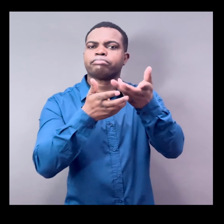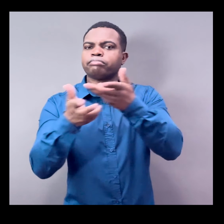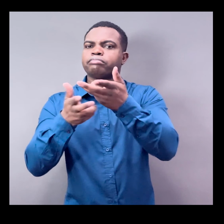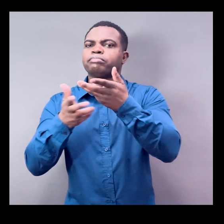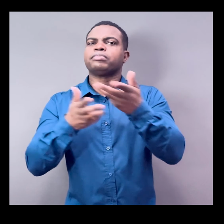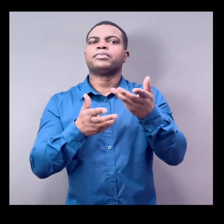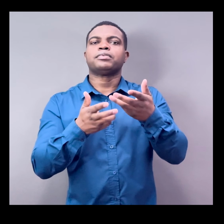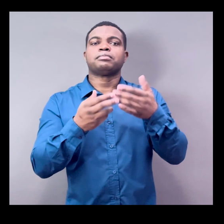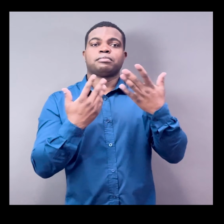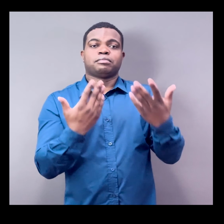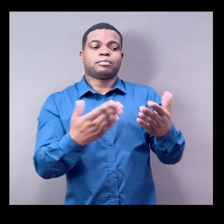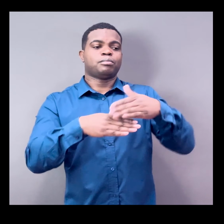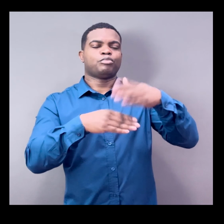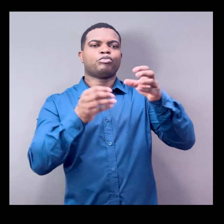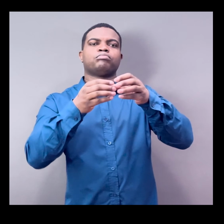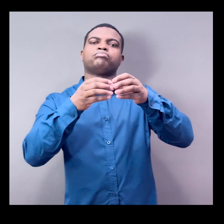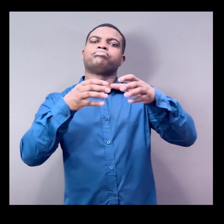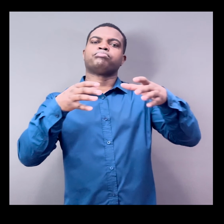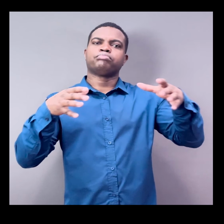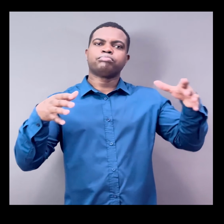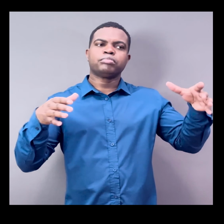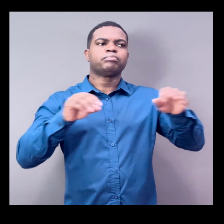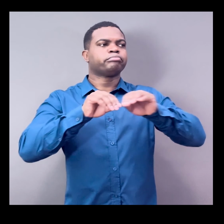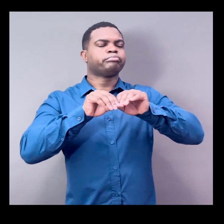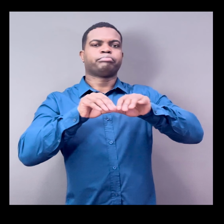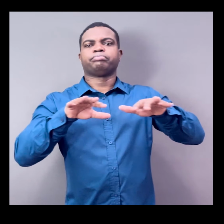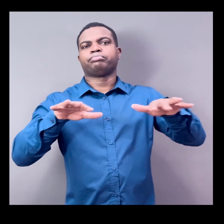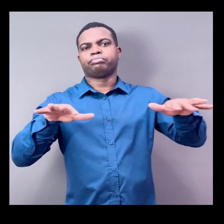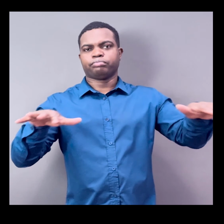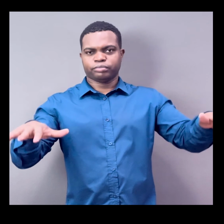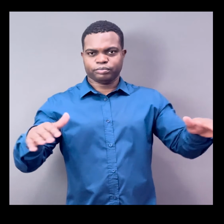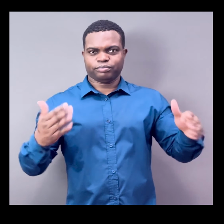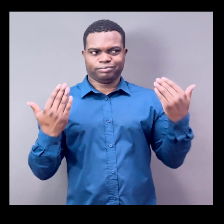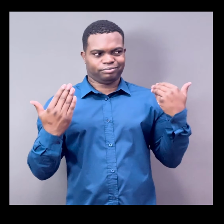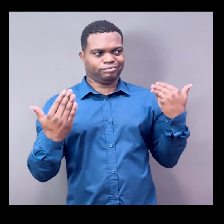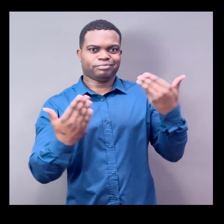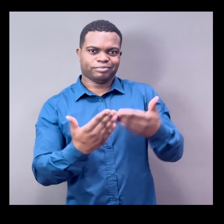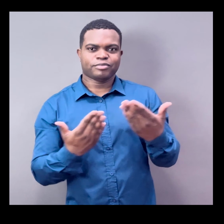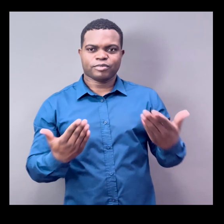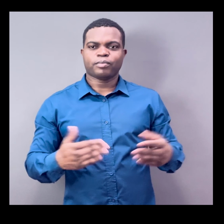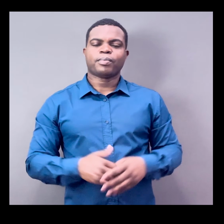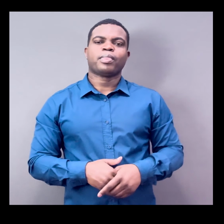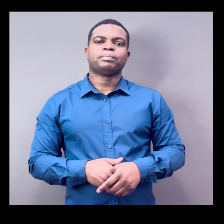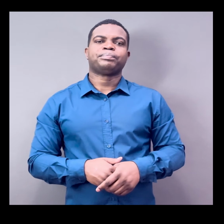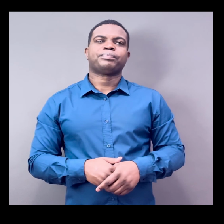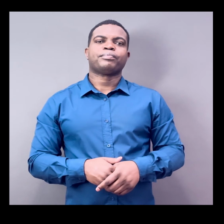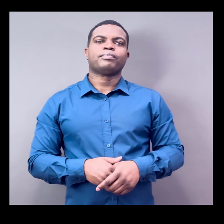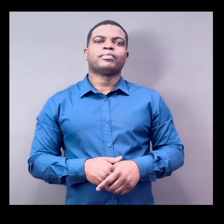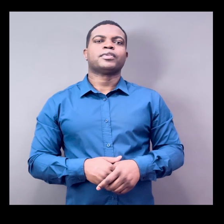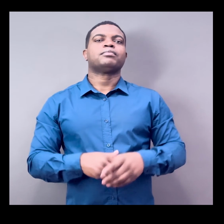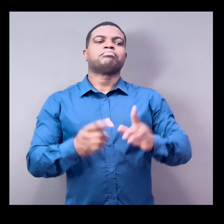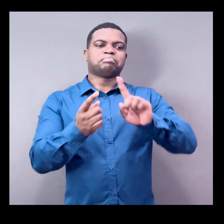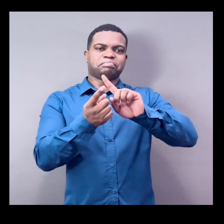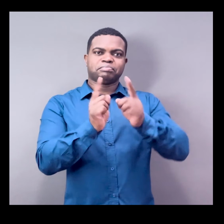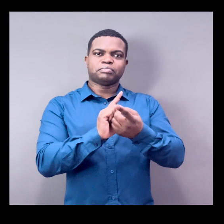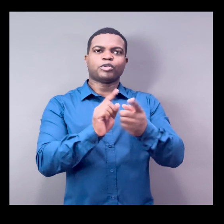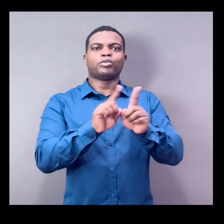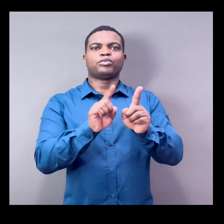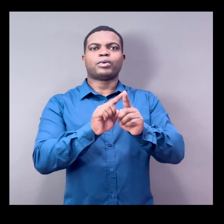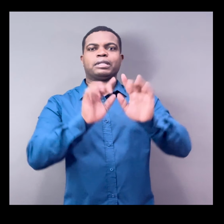getting more widely used, and from there it got to the